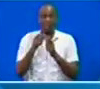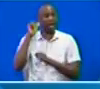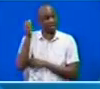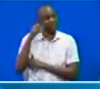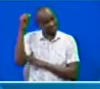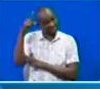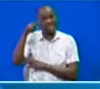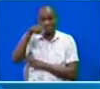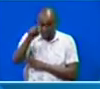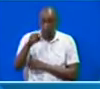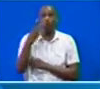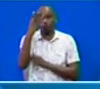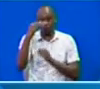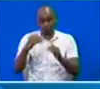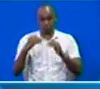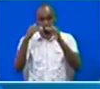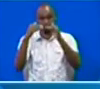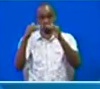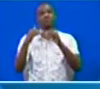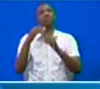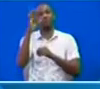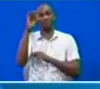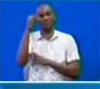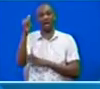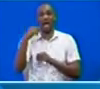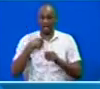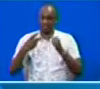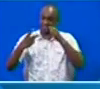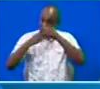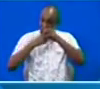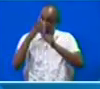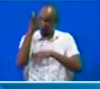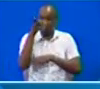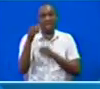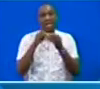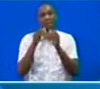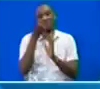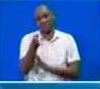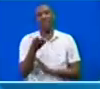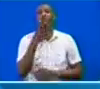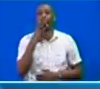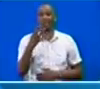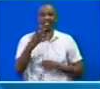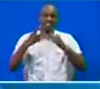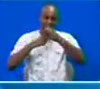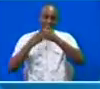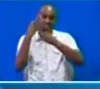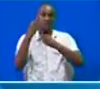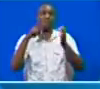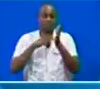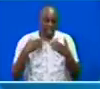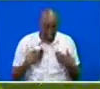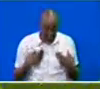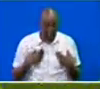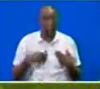climbed up 4 places in the latest FIFA rankings to sit on position 74 globally with 463 points. This is